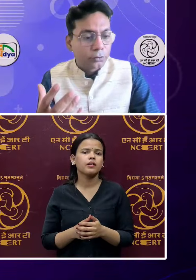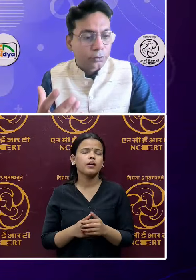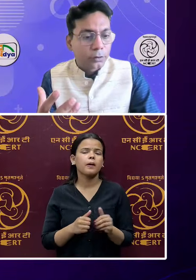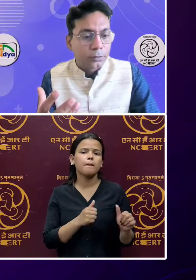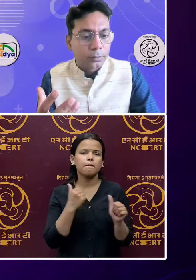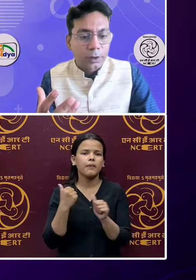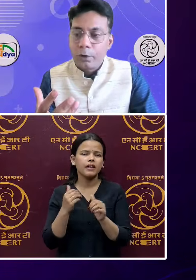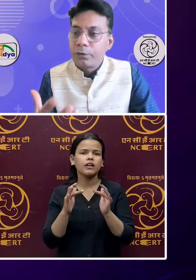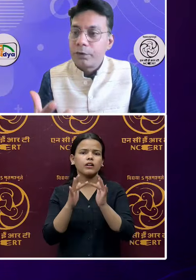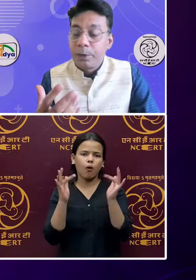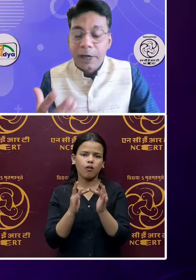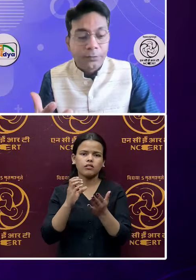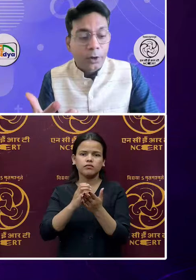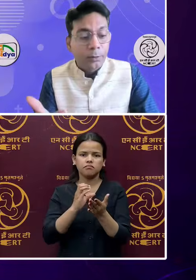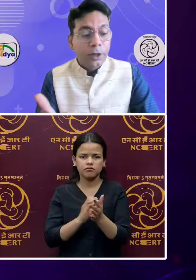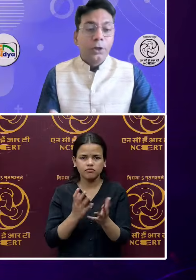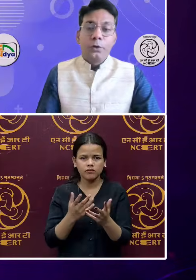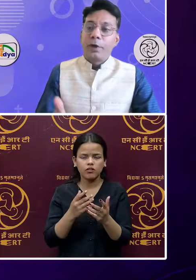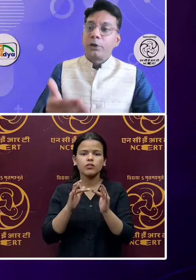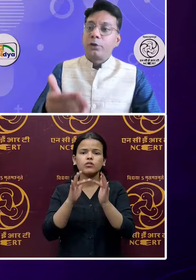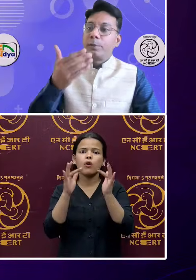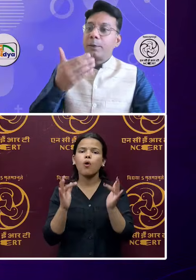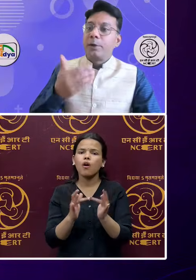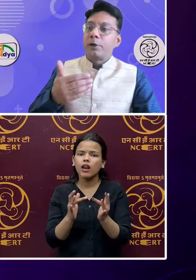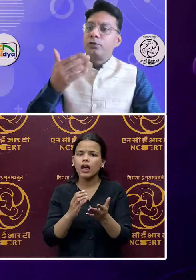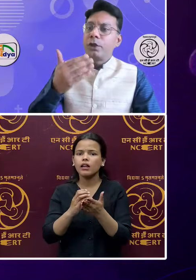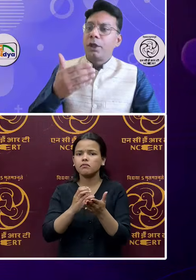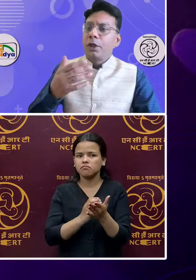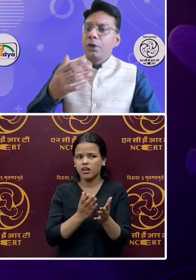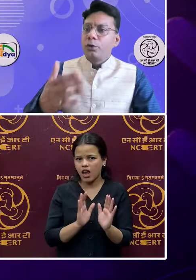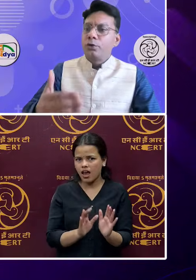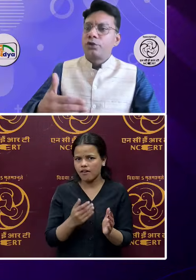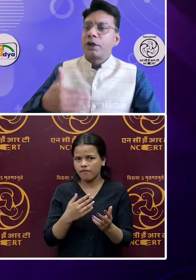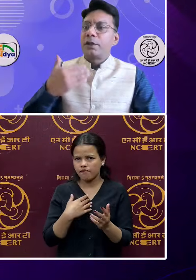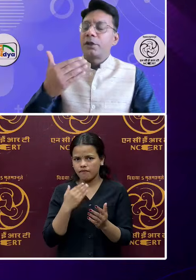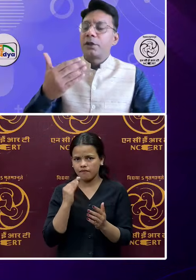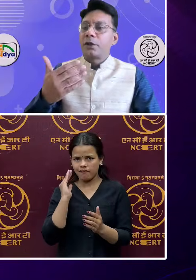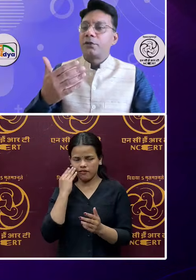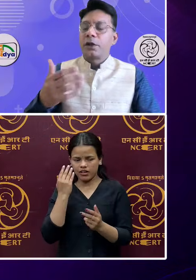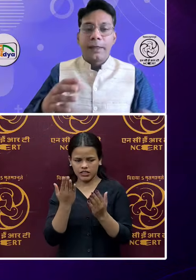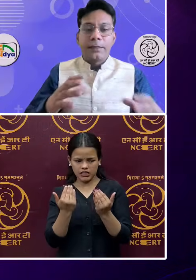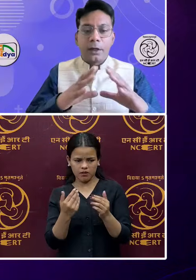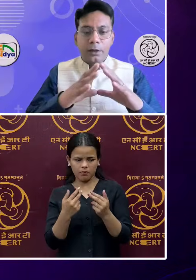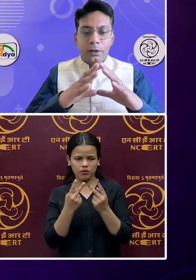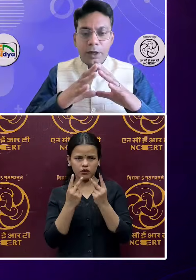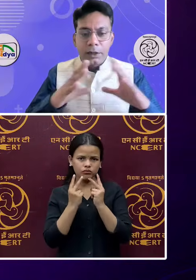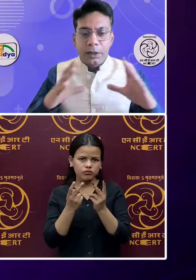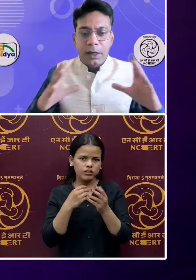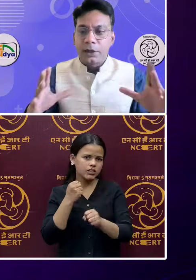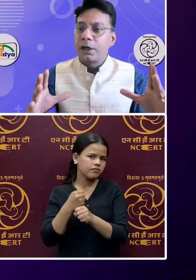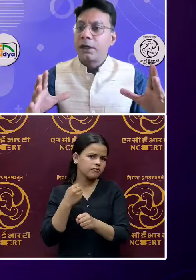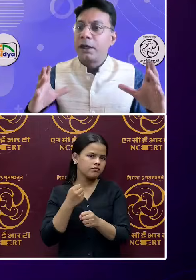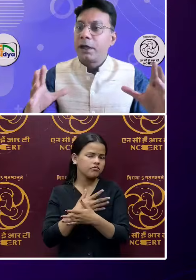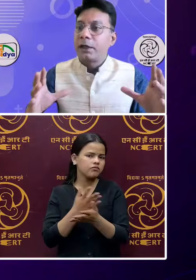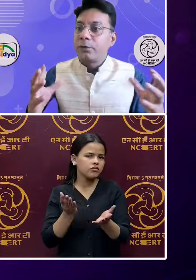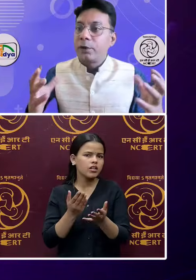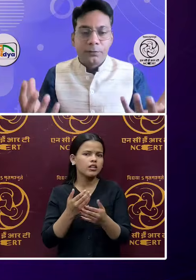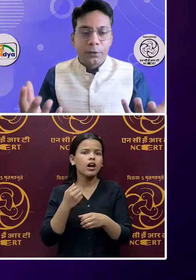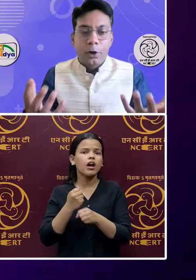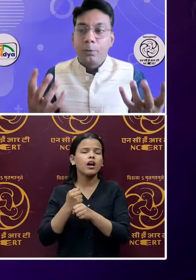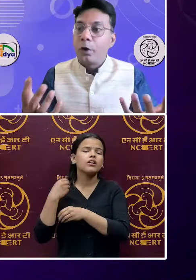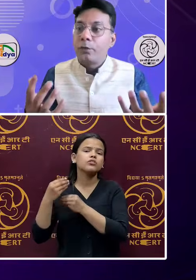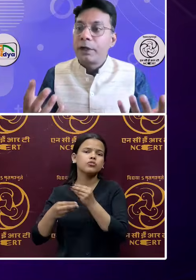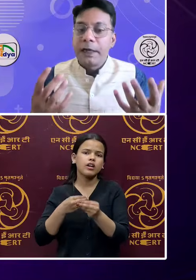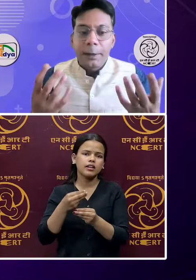online course offering platform, where you will be able to see huge data generation, and the generated data will